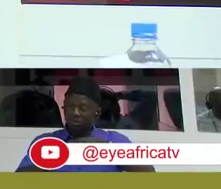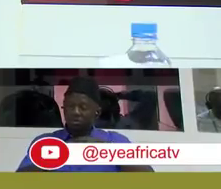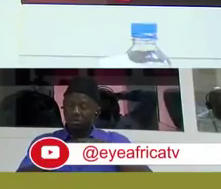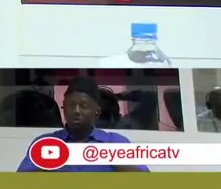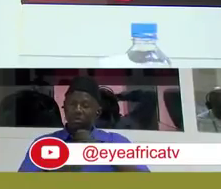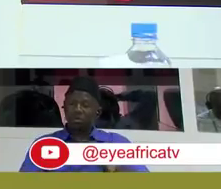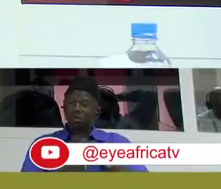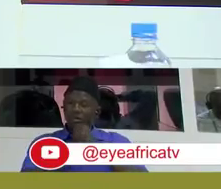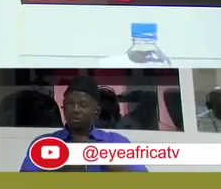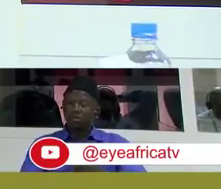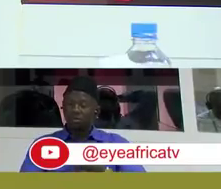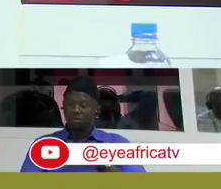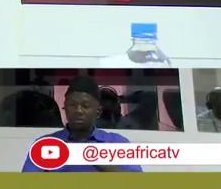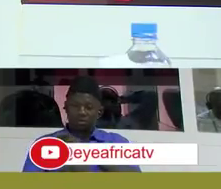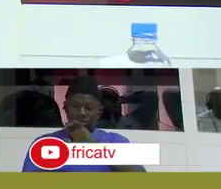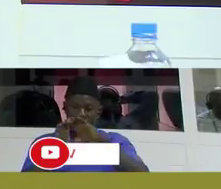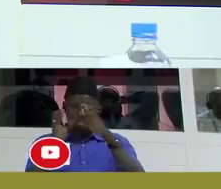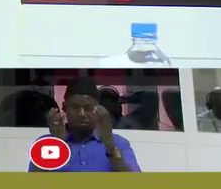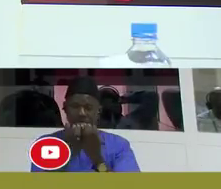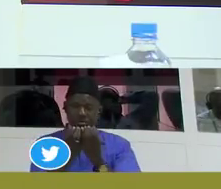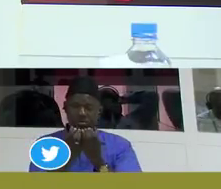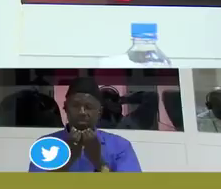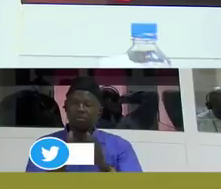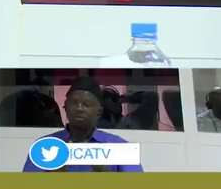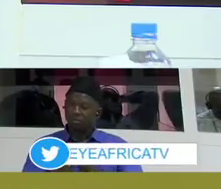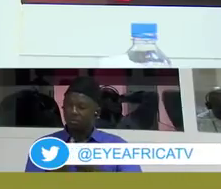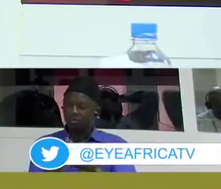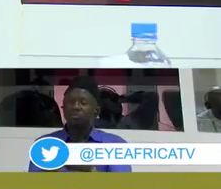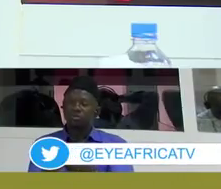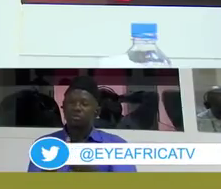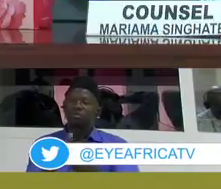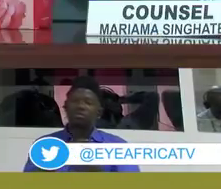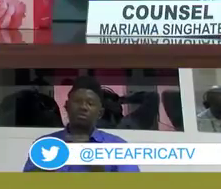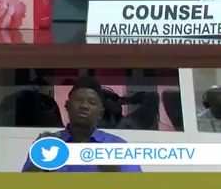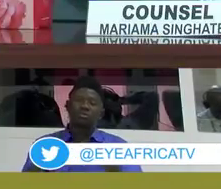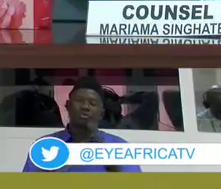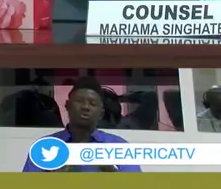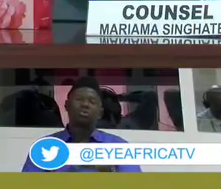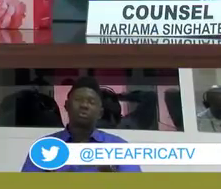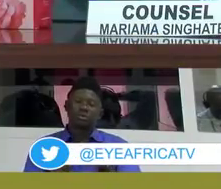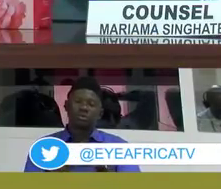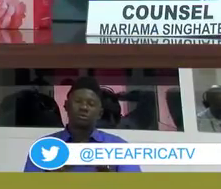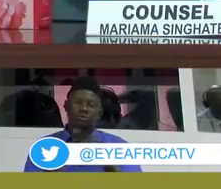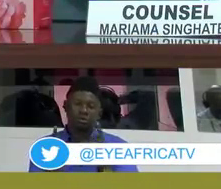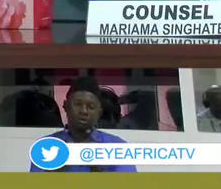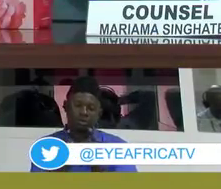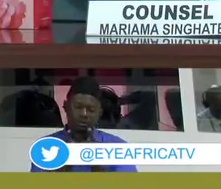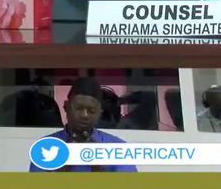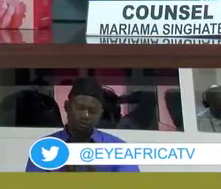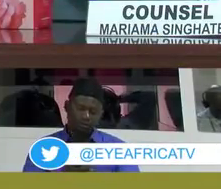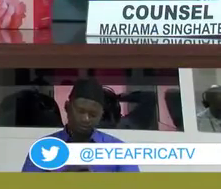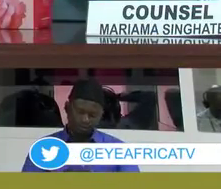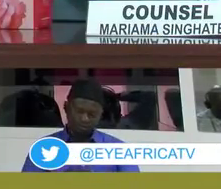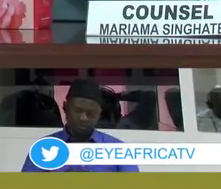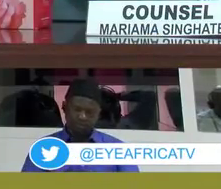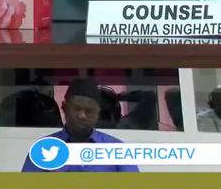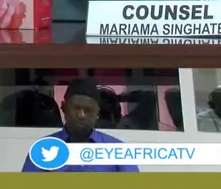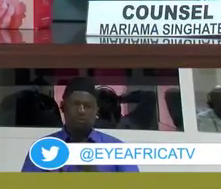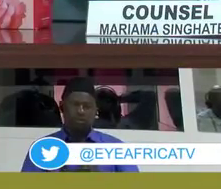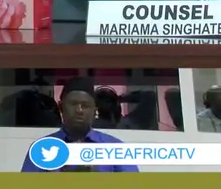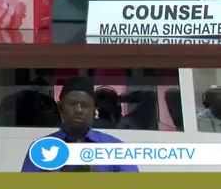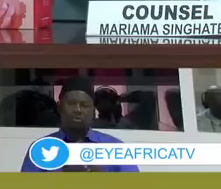Christian community emulated and started doing the same thing. Of course, in your book, you have captured